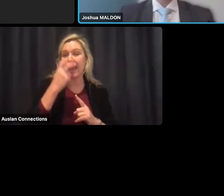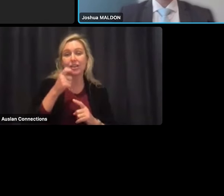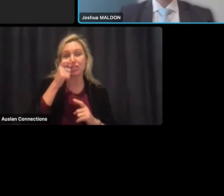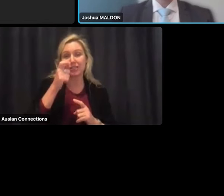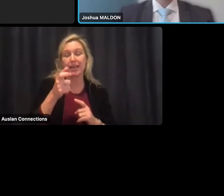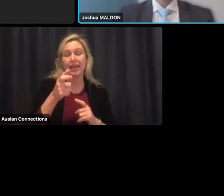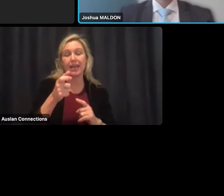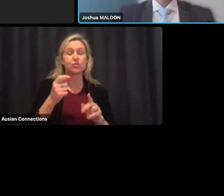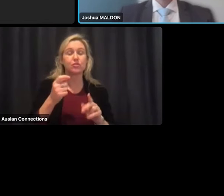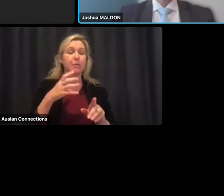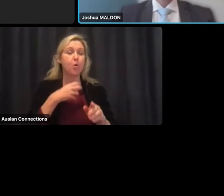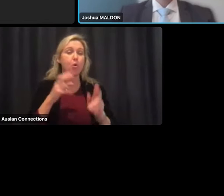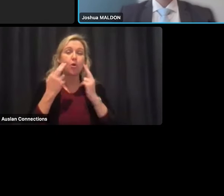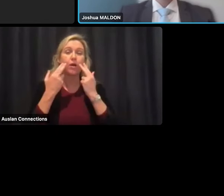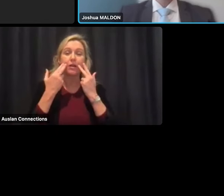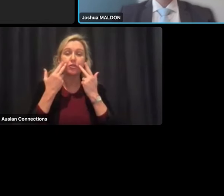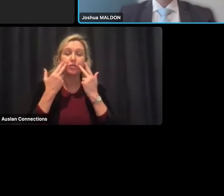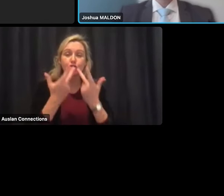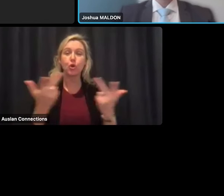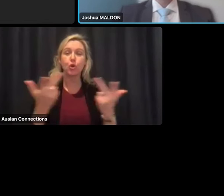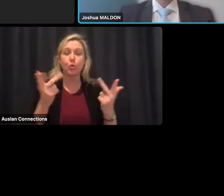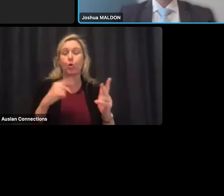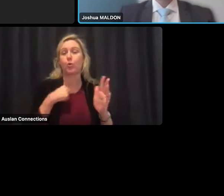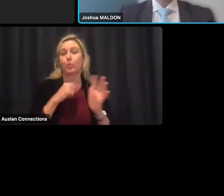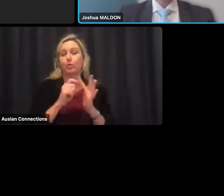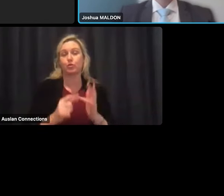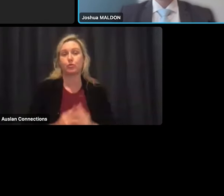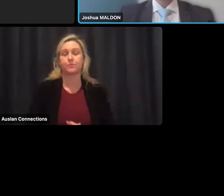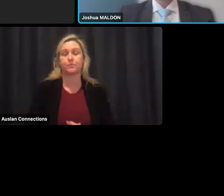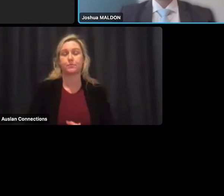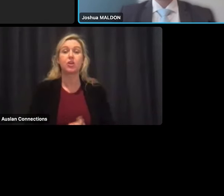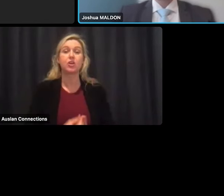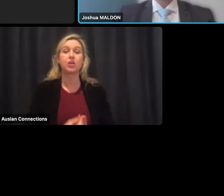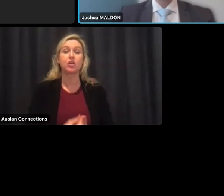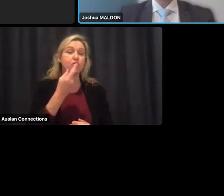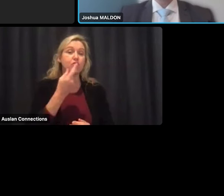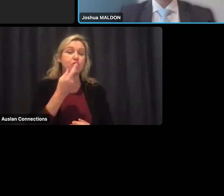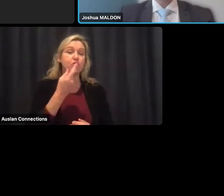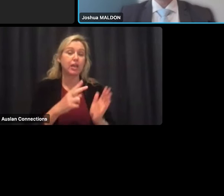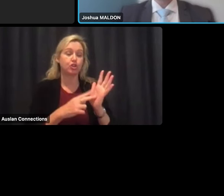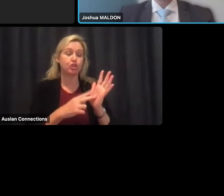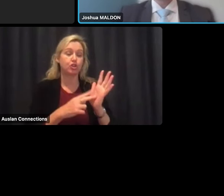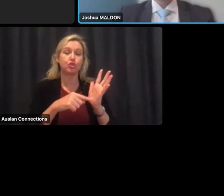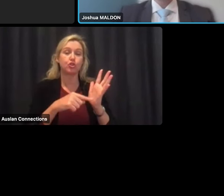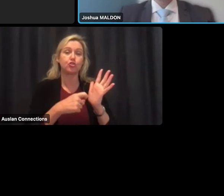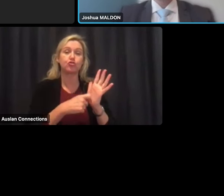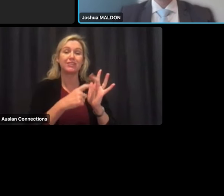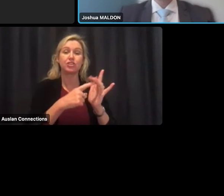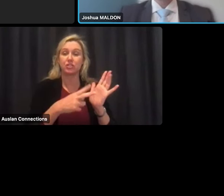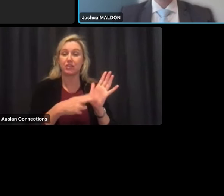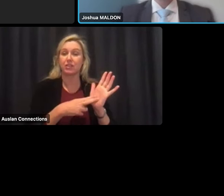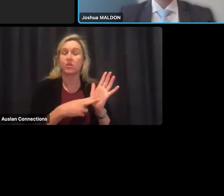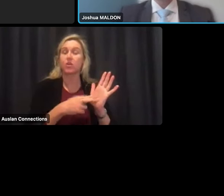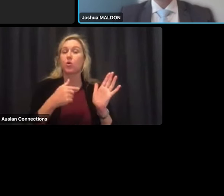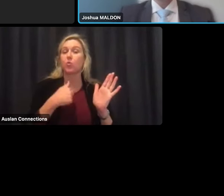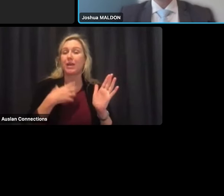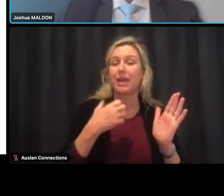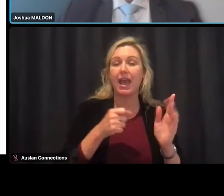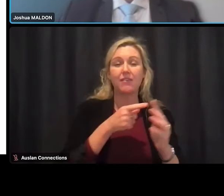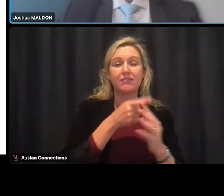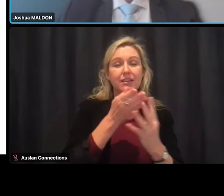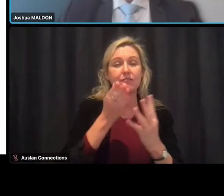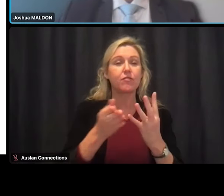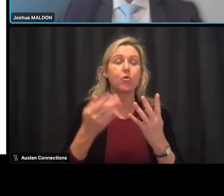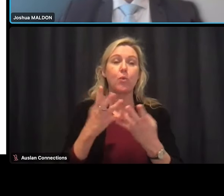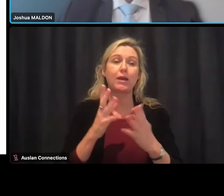and transparency. So for food and nutrition, it's taking a really multifaceted approach to achieving this. So there's increased